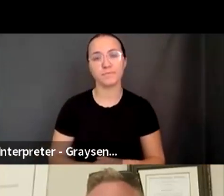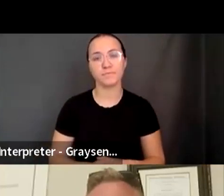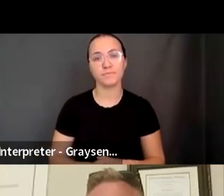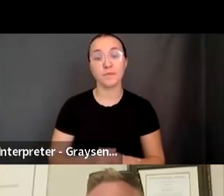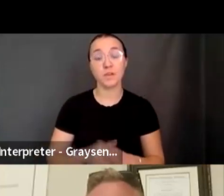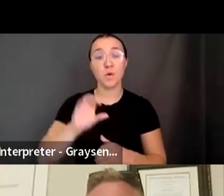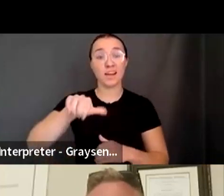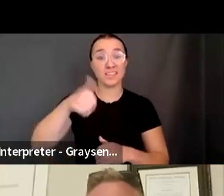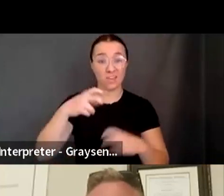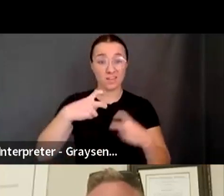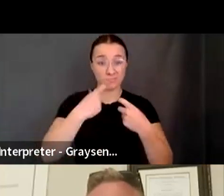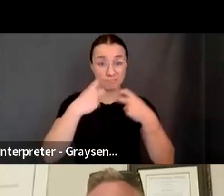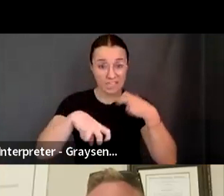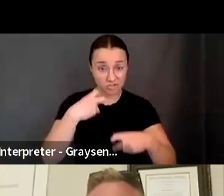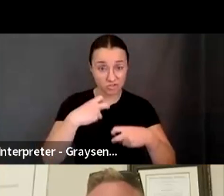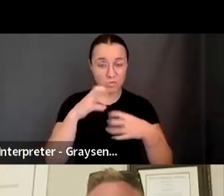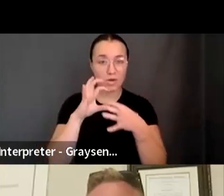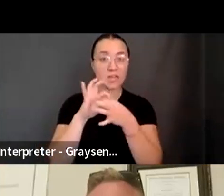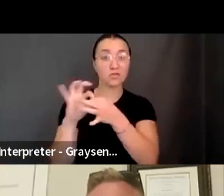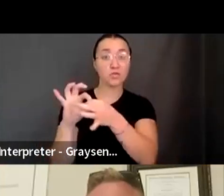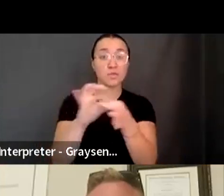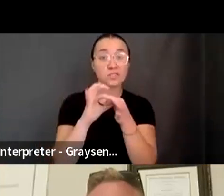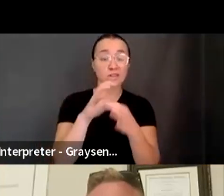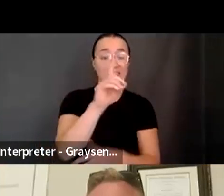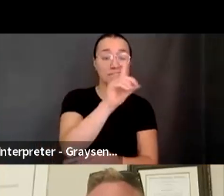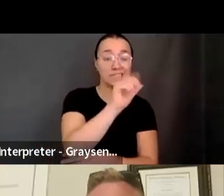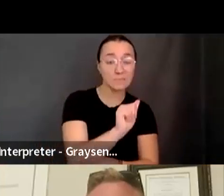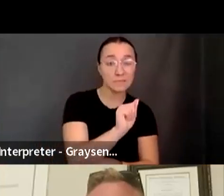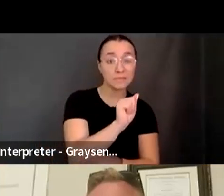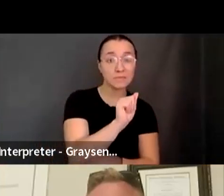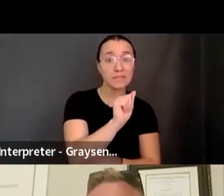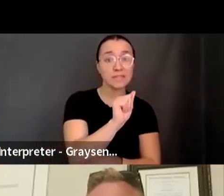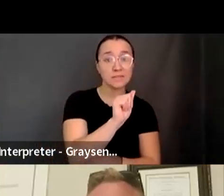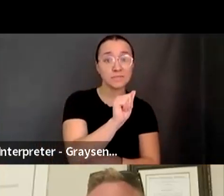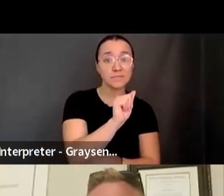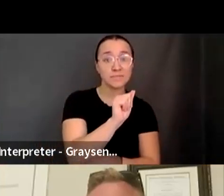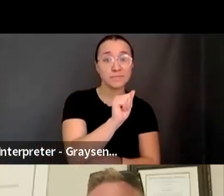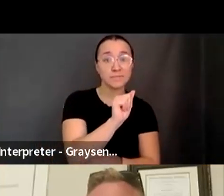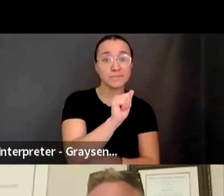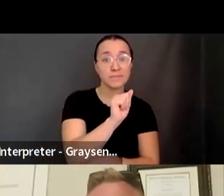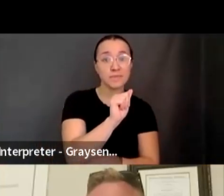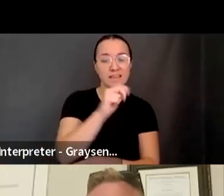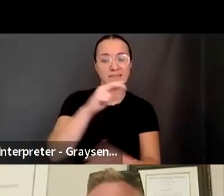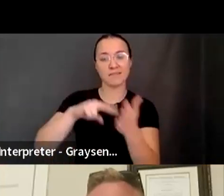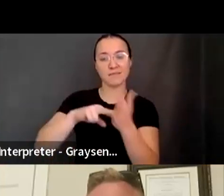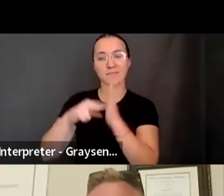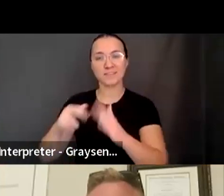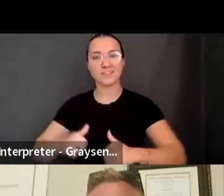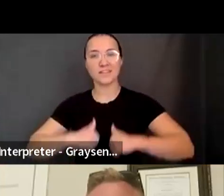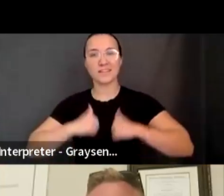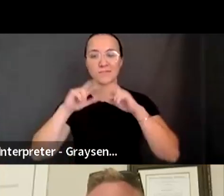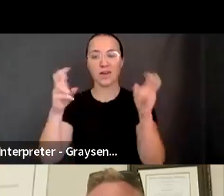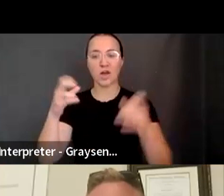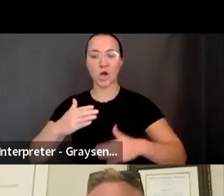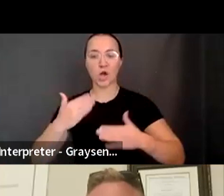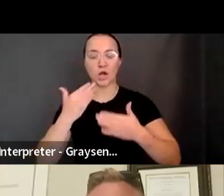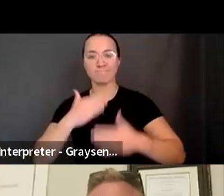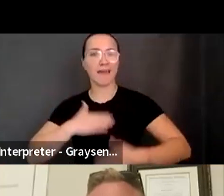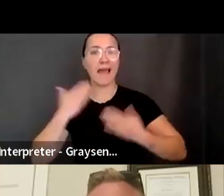Another big issue is the relationship between disability and what it is to live a good and happy